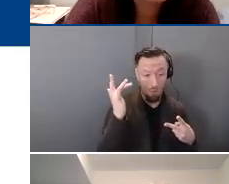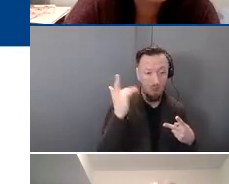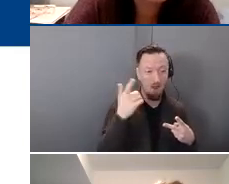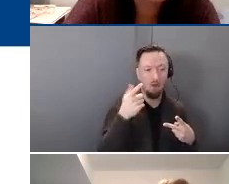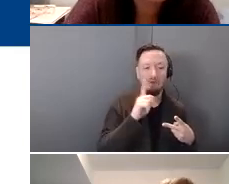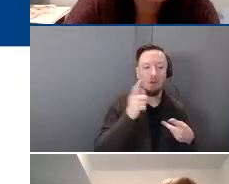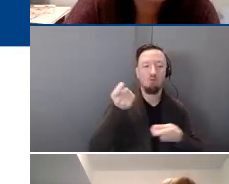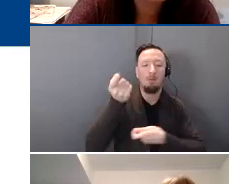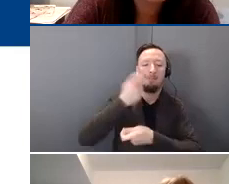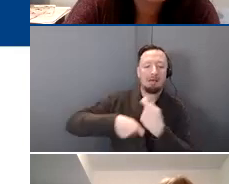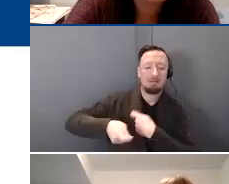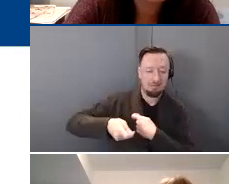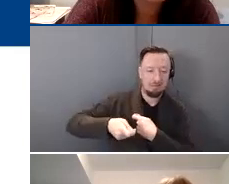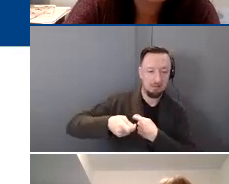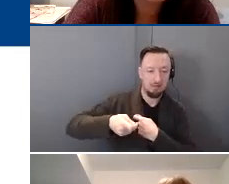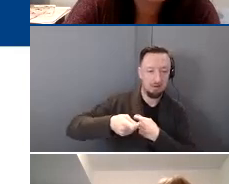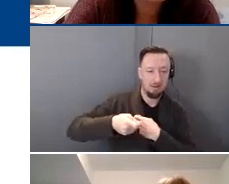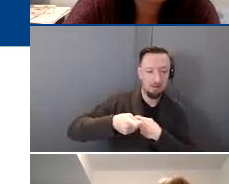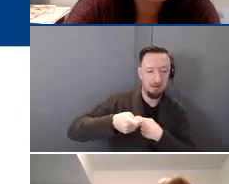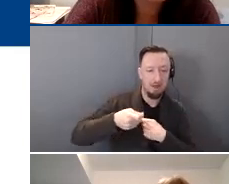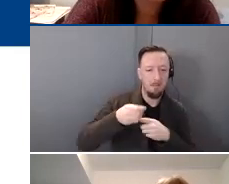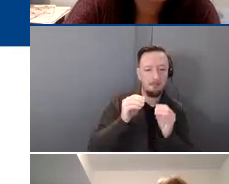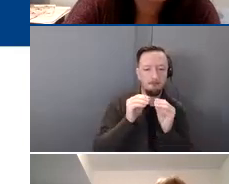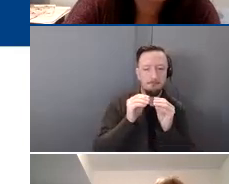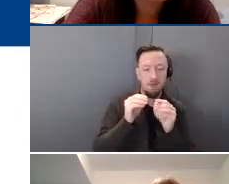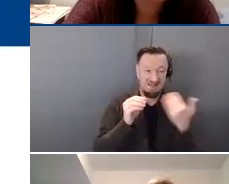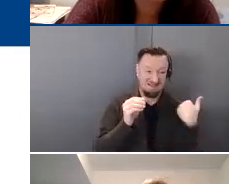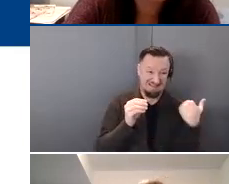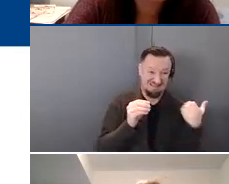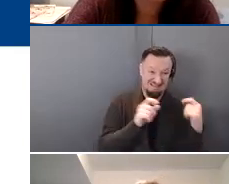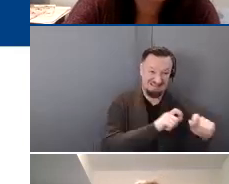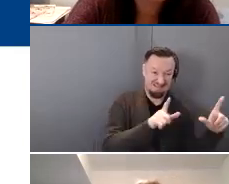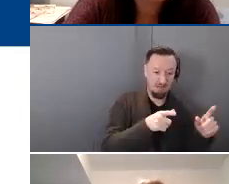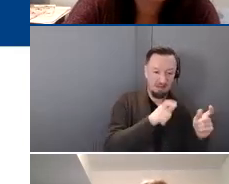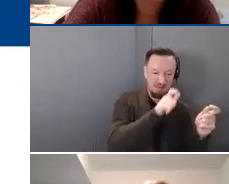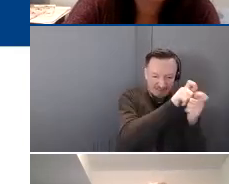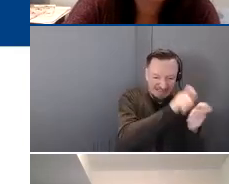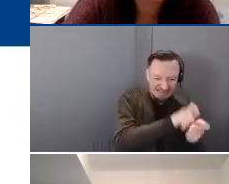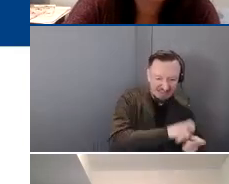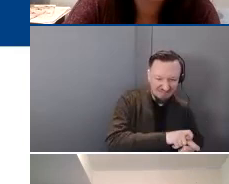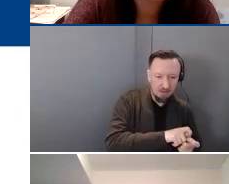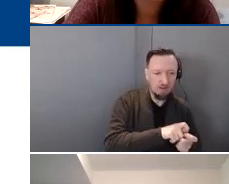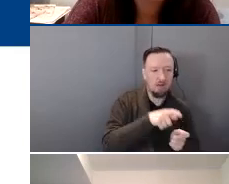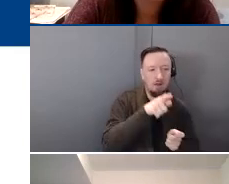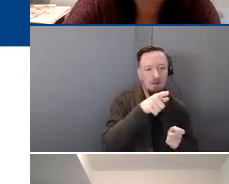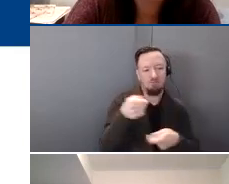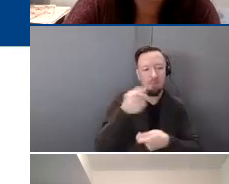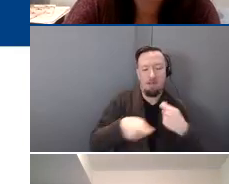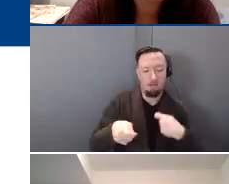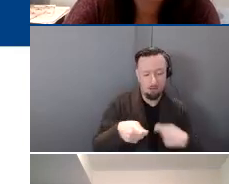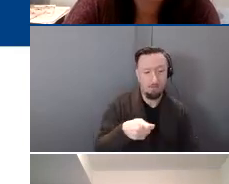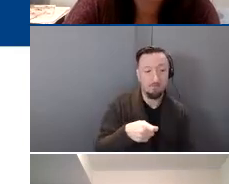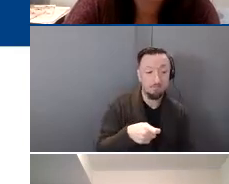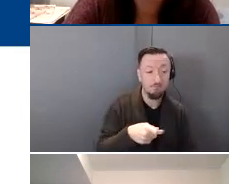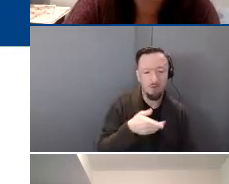replaced with the more specific codes that we saw on the last slide. And we will note as we're going through the